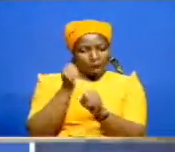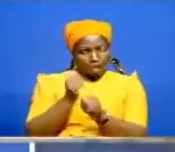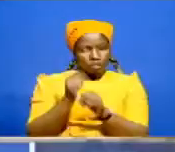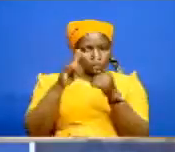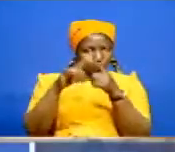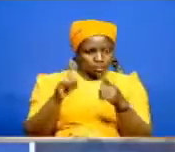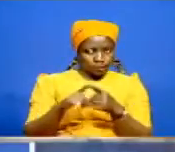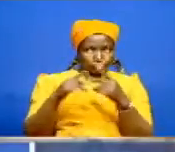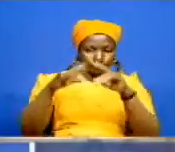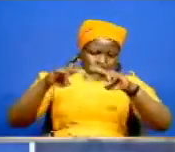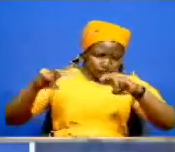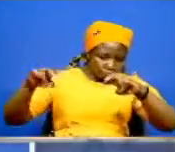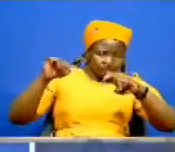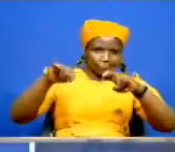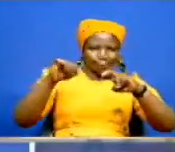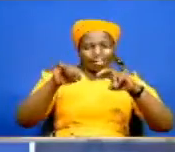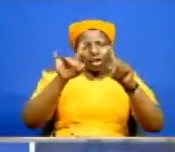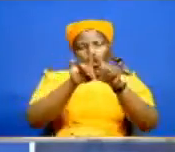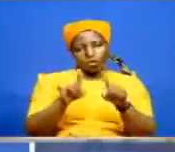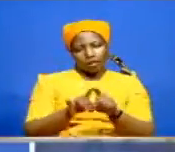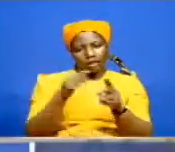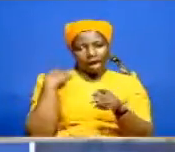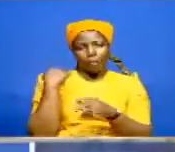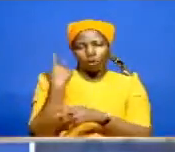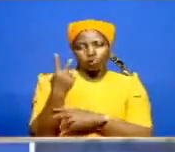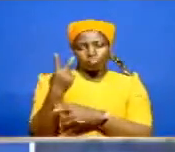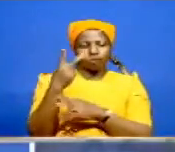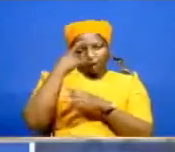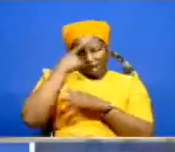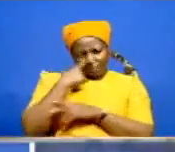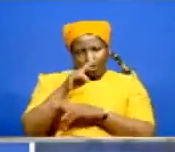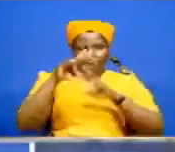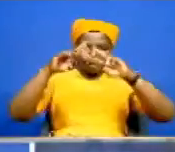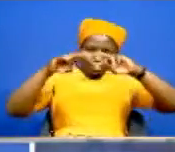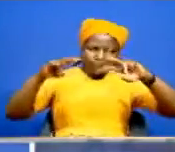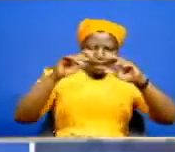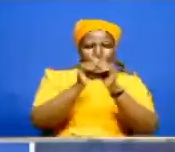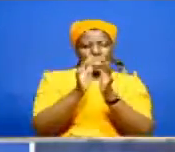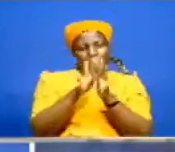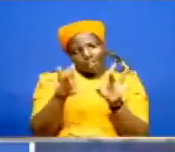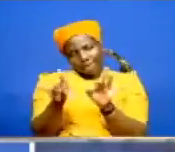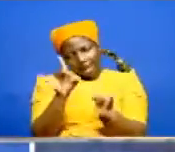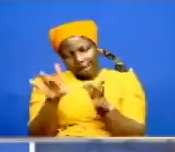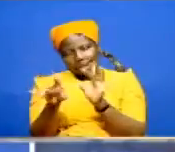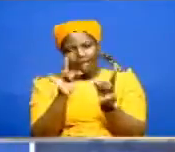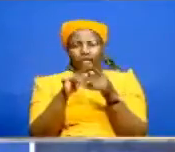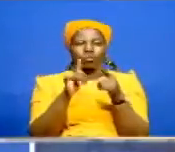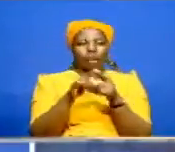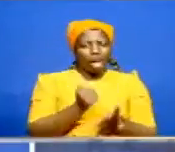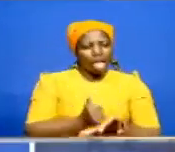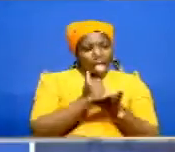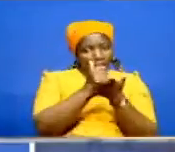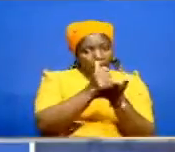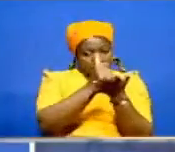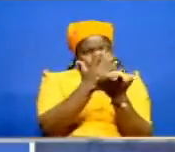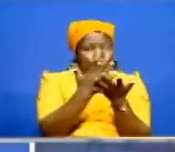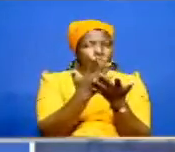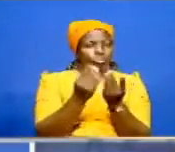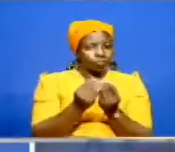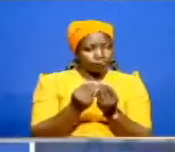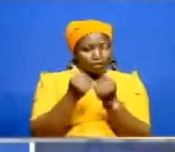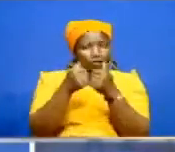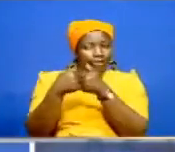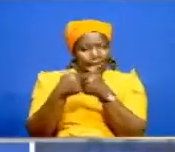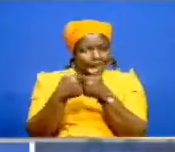and the second is on policy research and analysis to inform what are actually the challenges but also